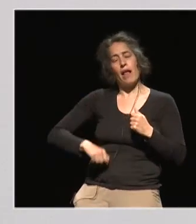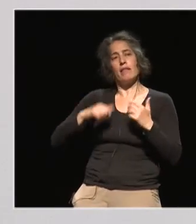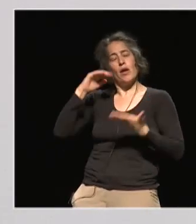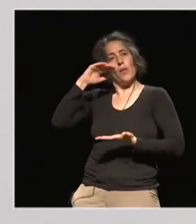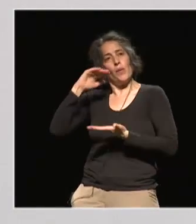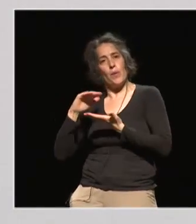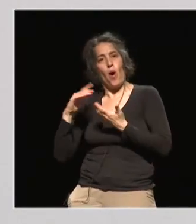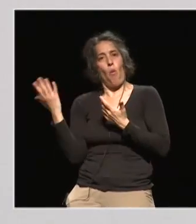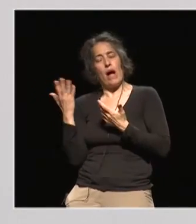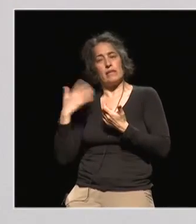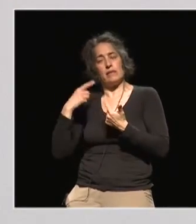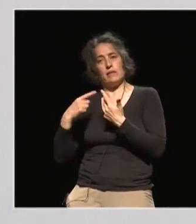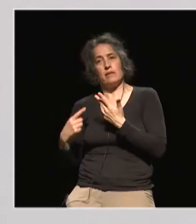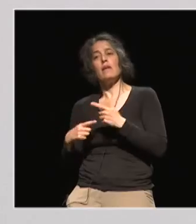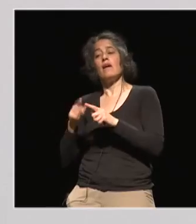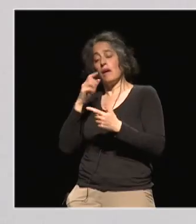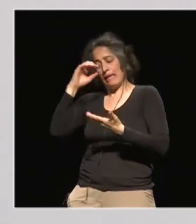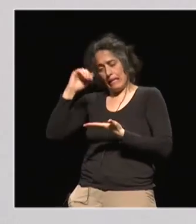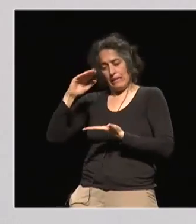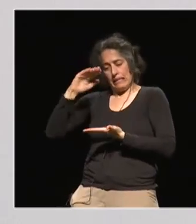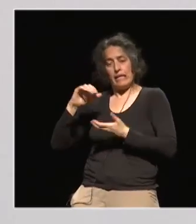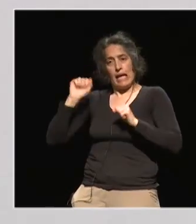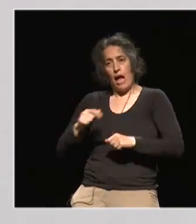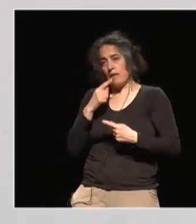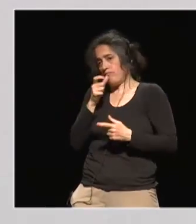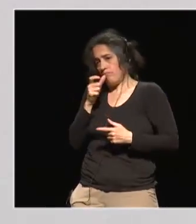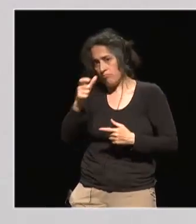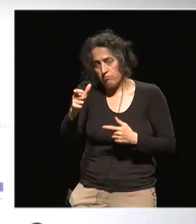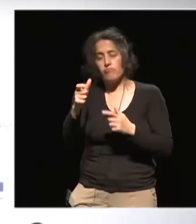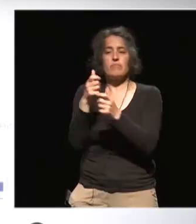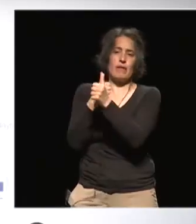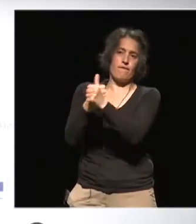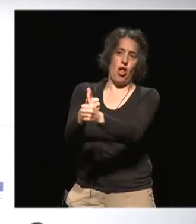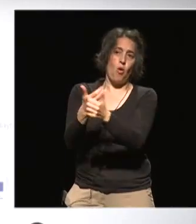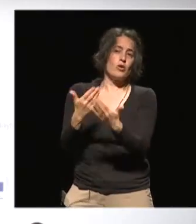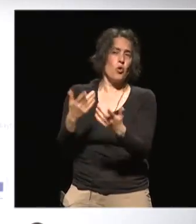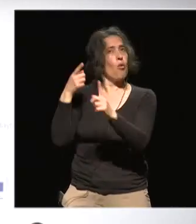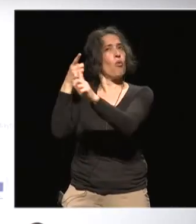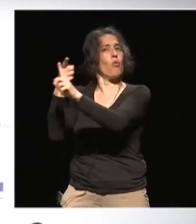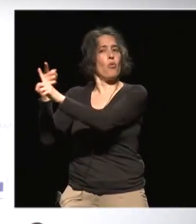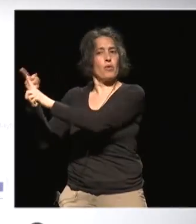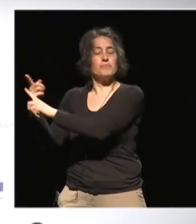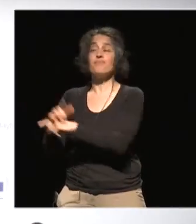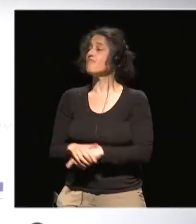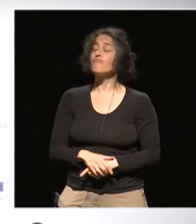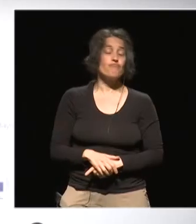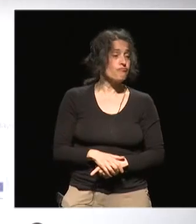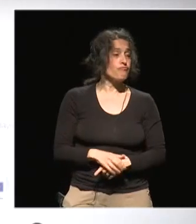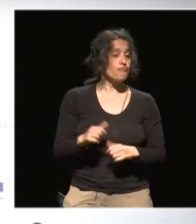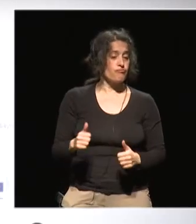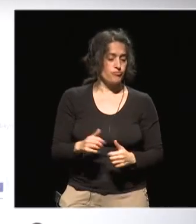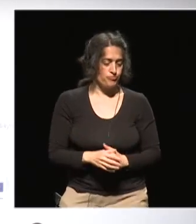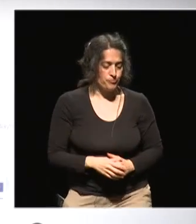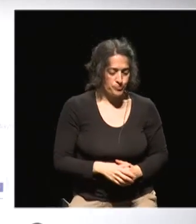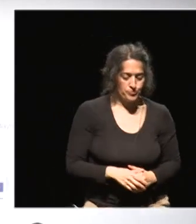that we are trying to adhere in our situation. I'm making a list of questions we might want to come back to, and that is certainly one of them,